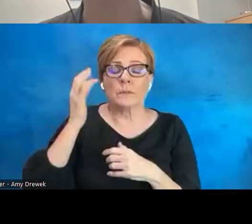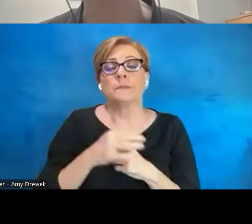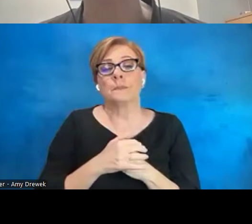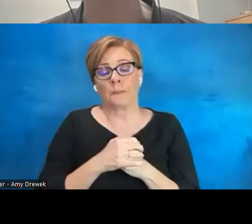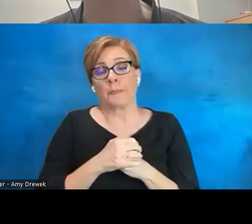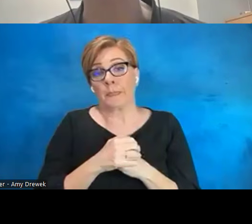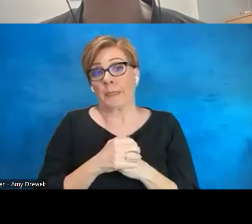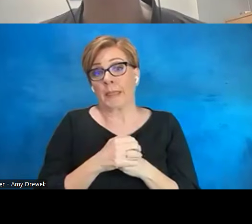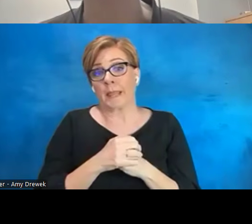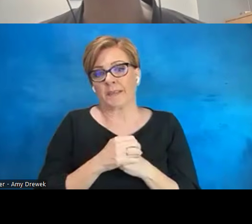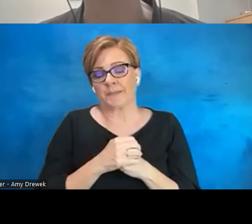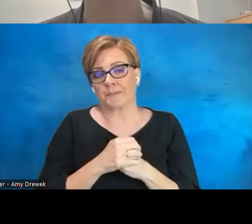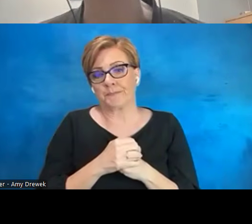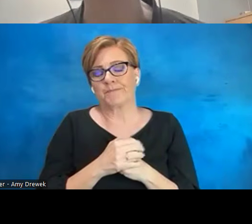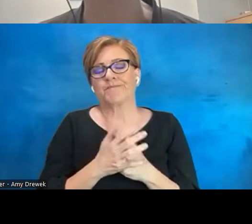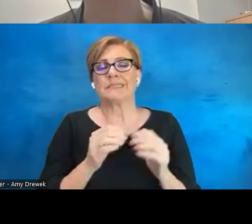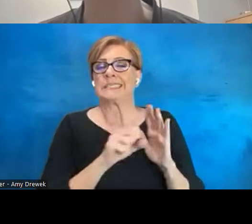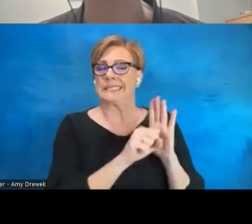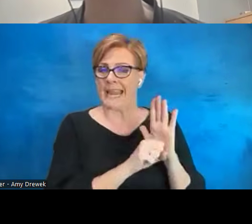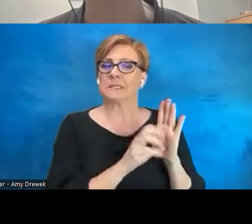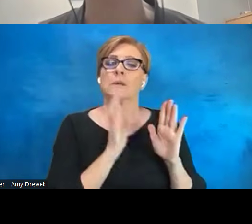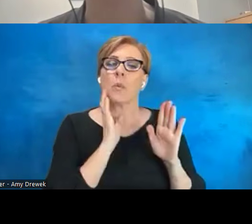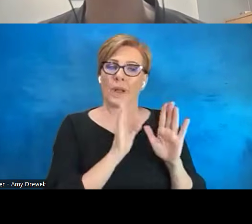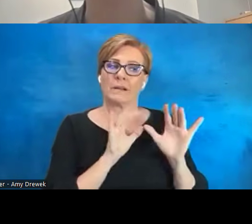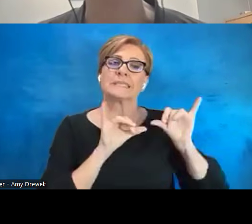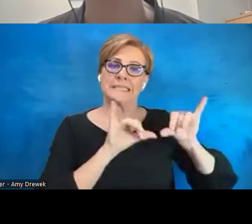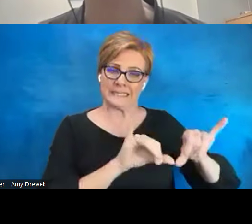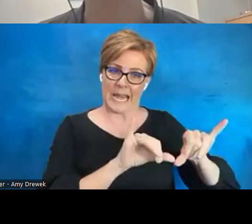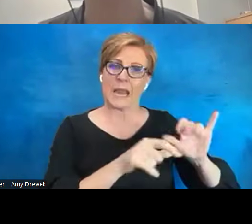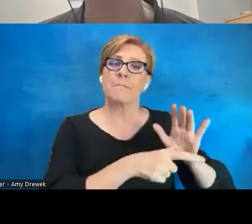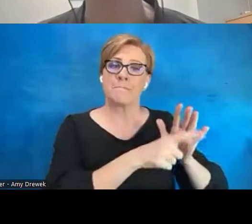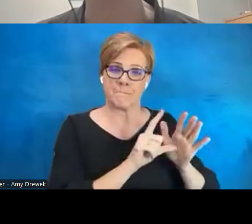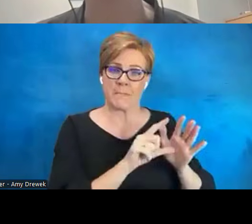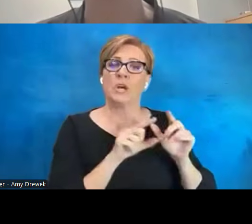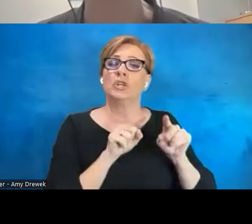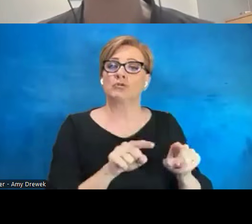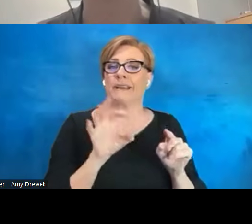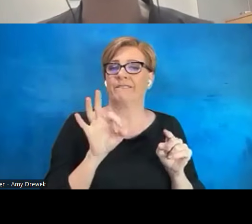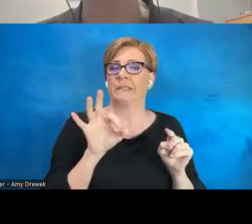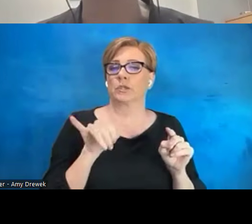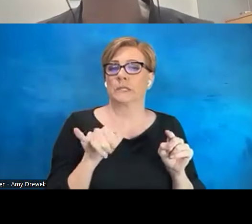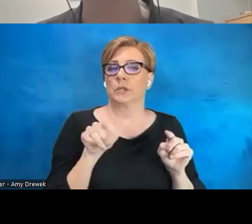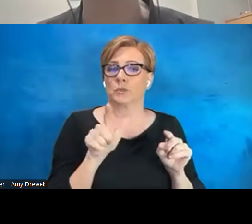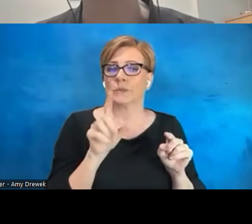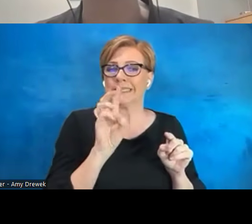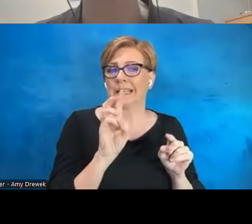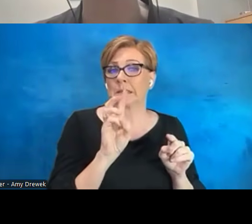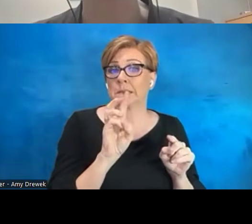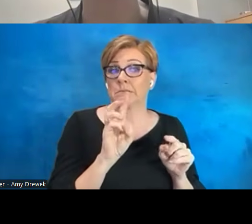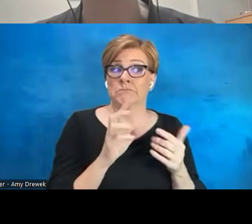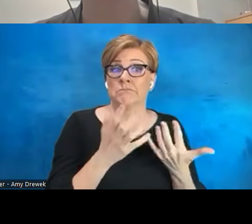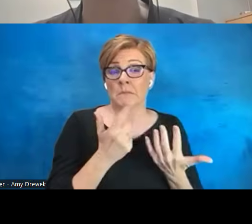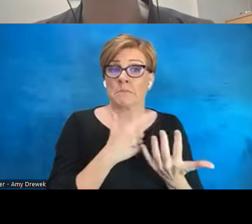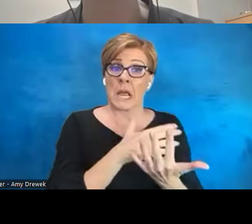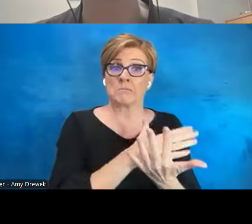going to continue through this fiscal year. We're in fiscal year 26, more than halfway through. So basically, SSA